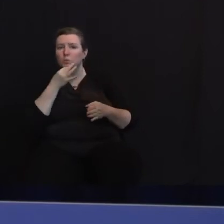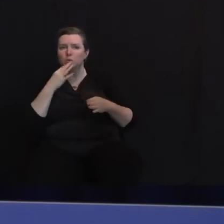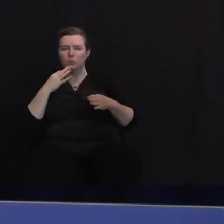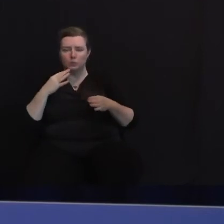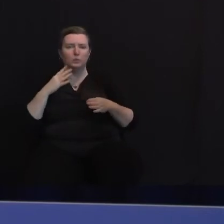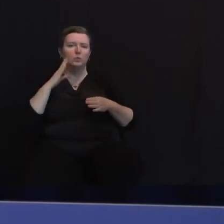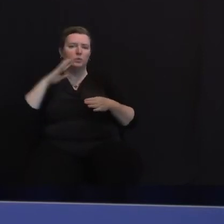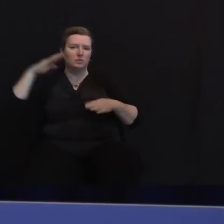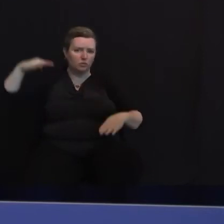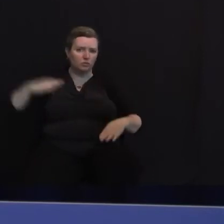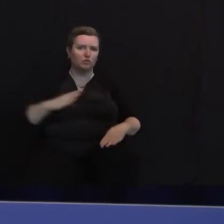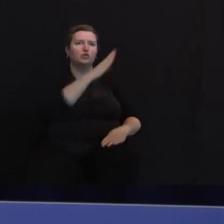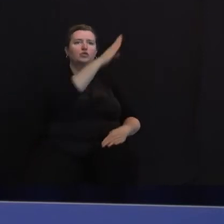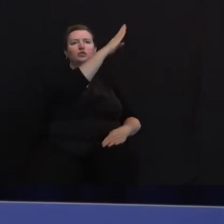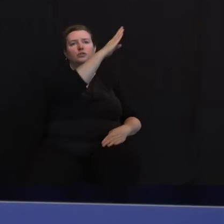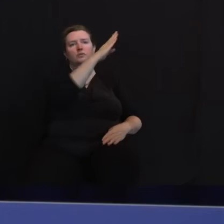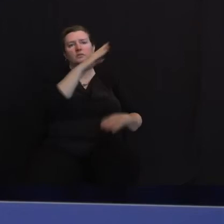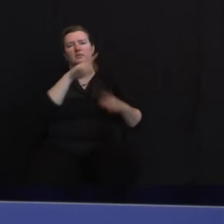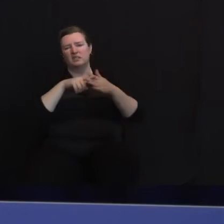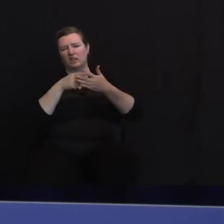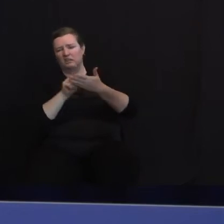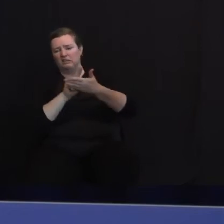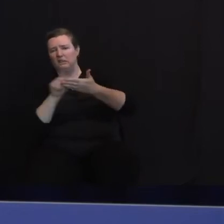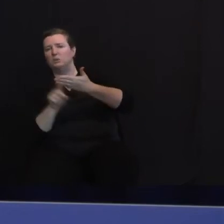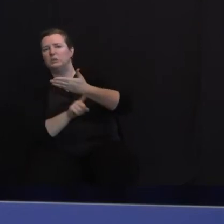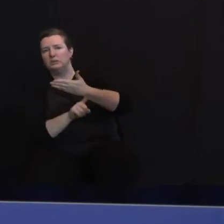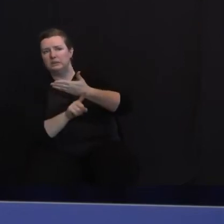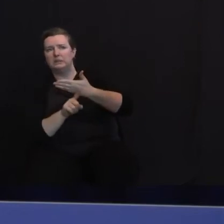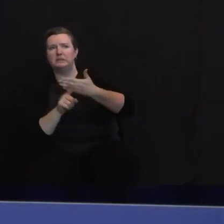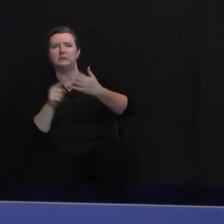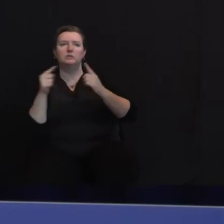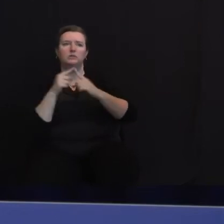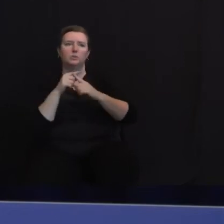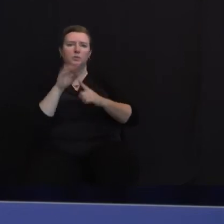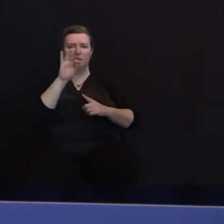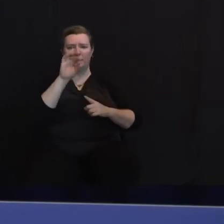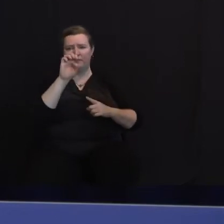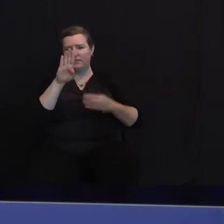as early as next week into the middle of February.